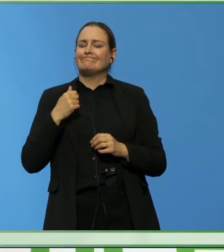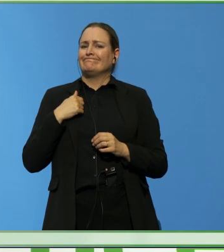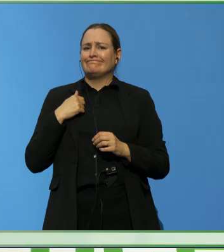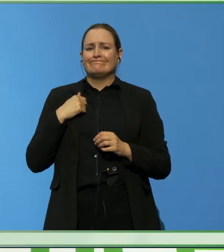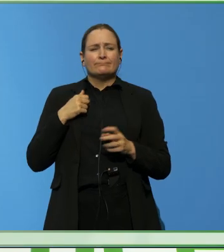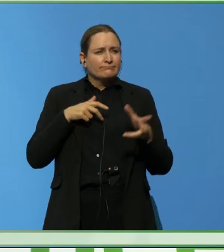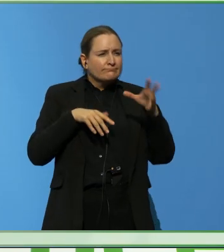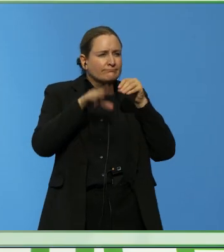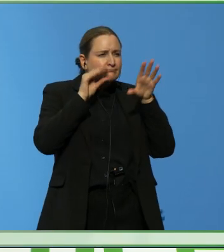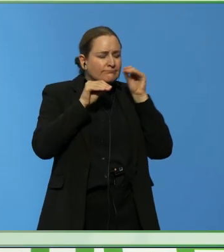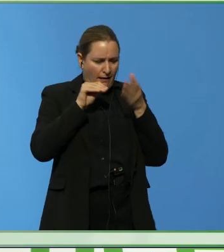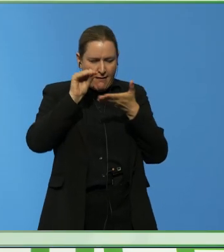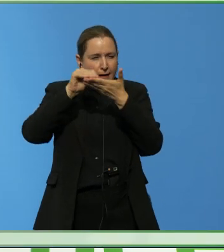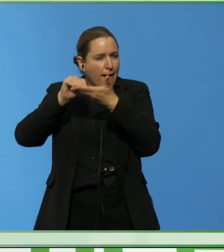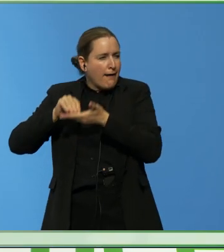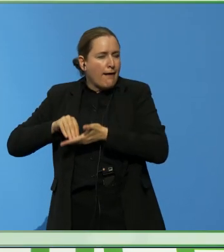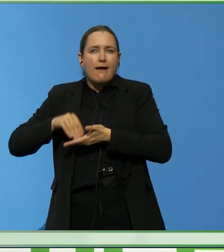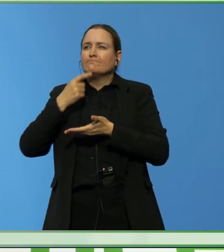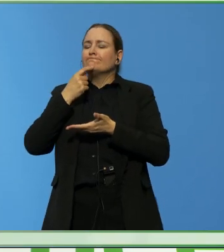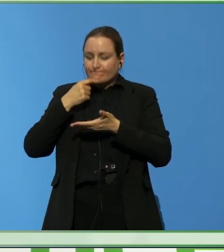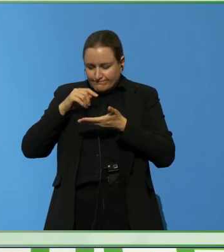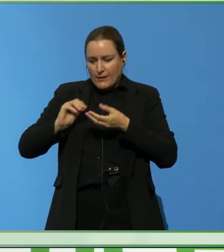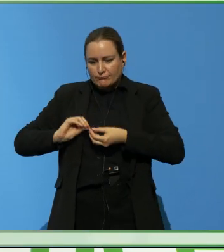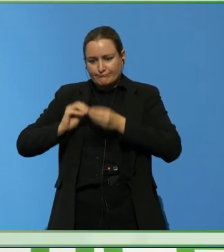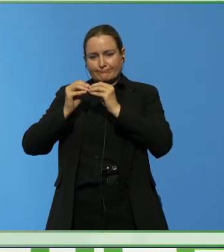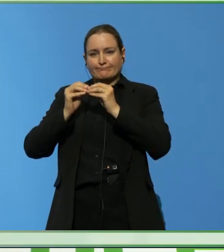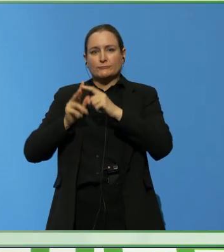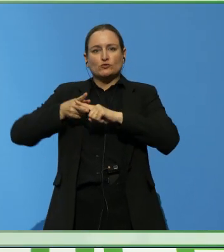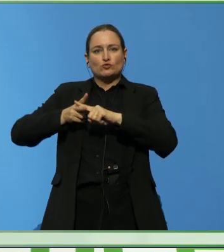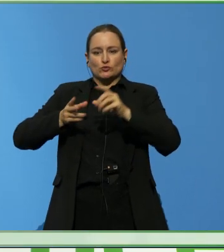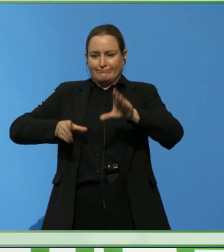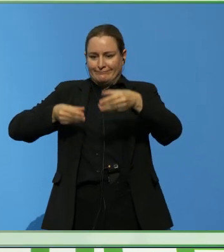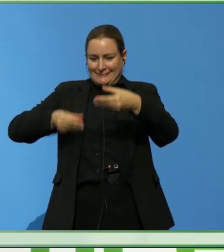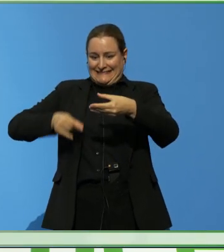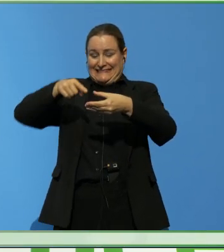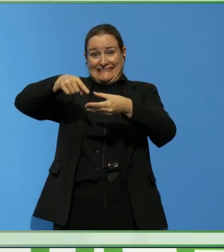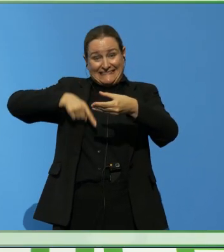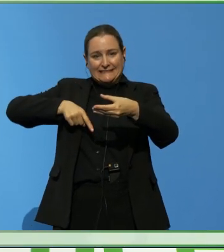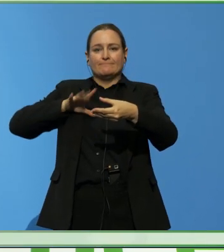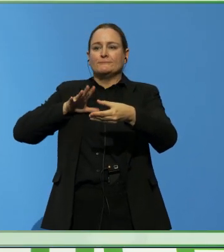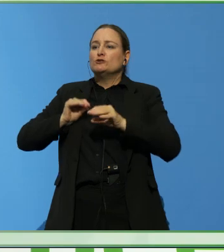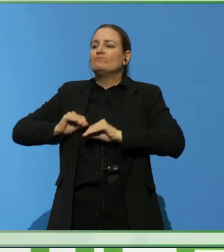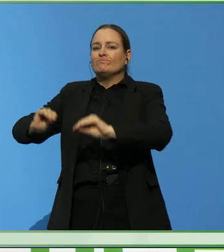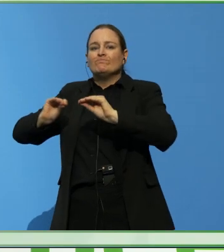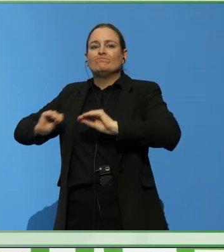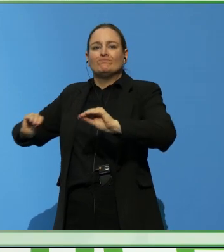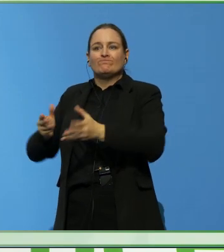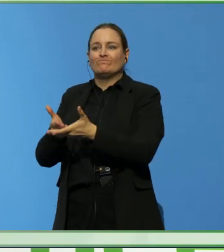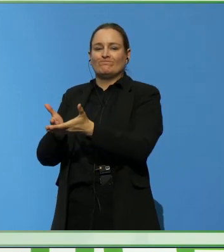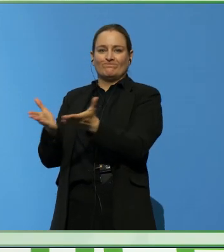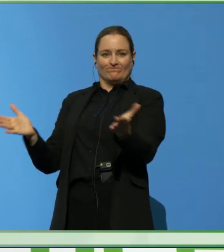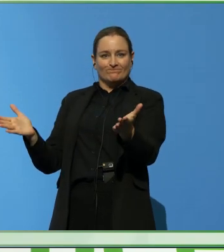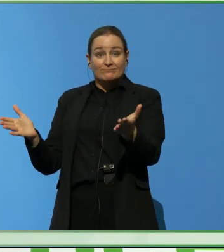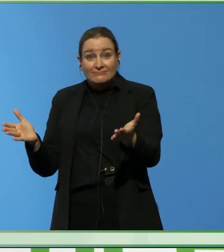our learnings as toolkits, and our aim is really to support others in developing